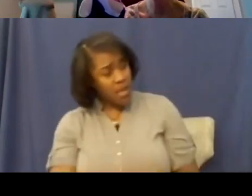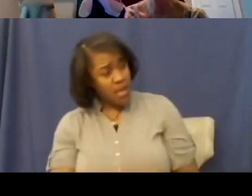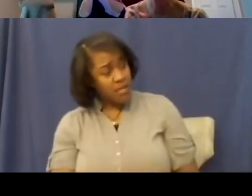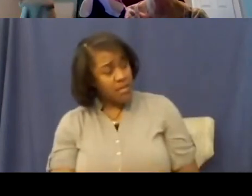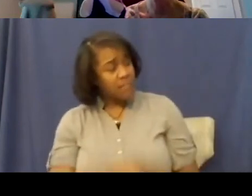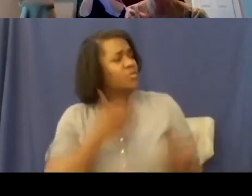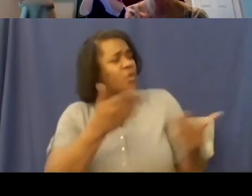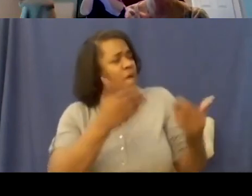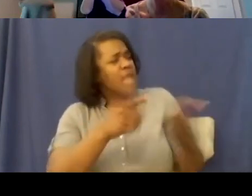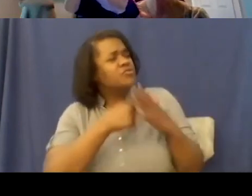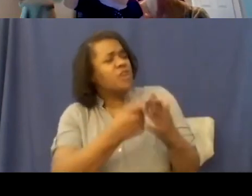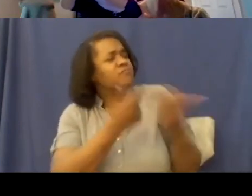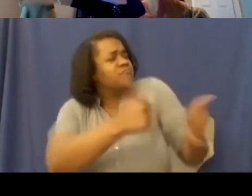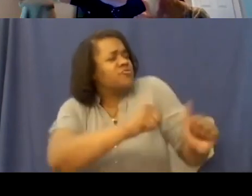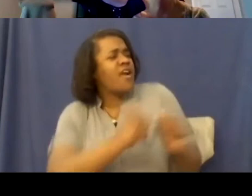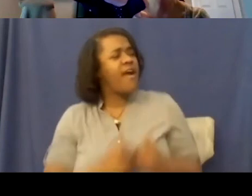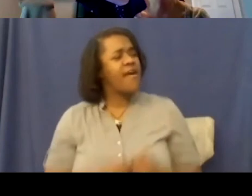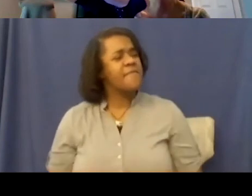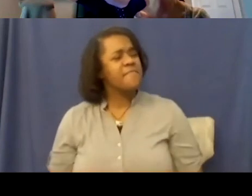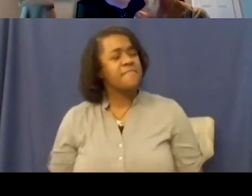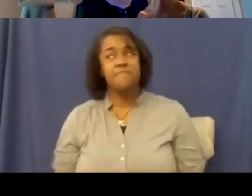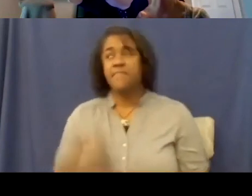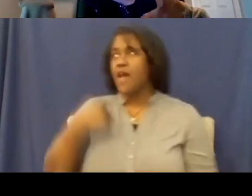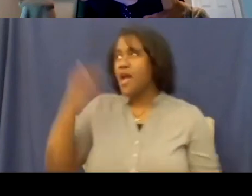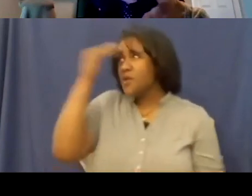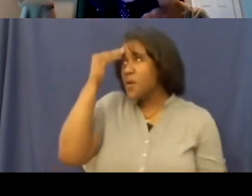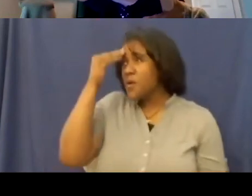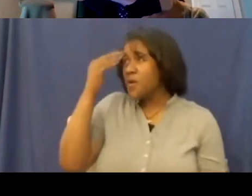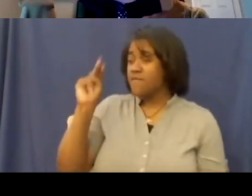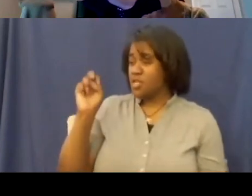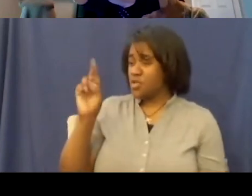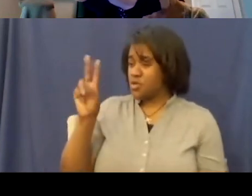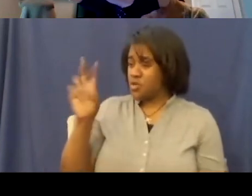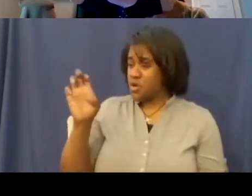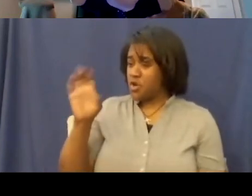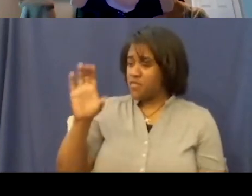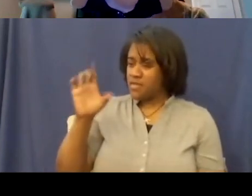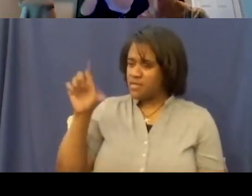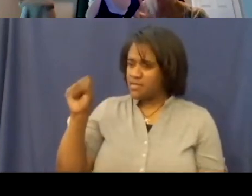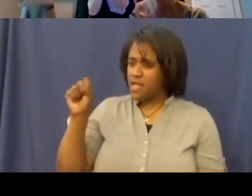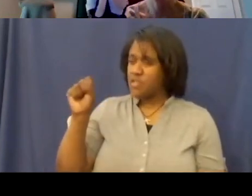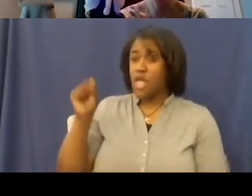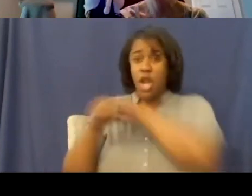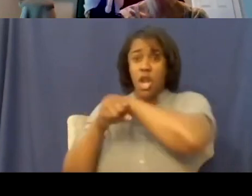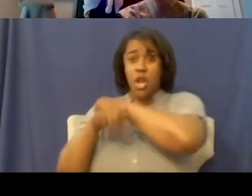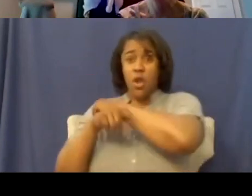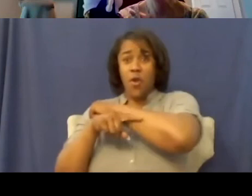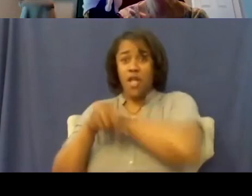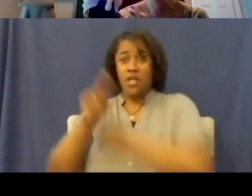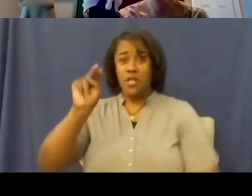get started? I know there are nerve cells. They call those neurons. That's very